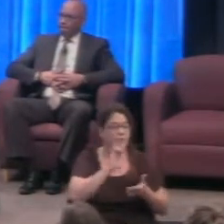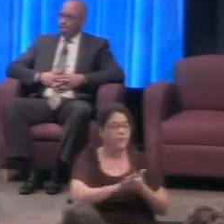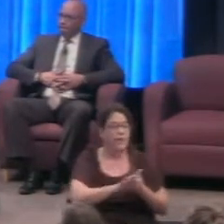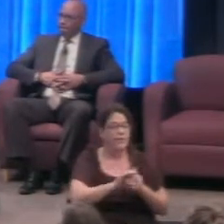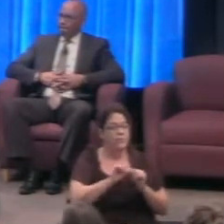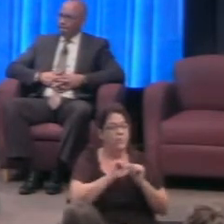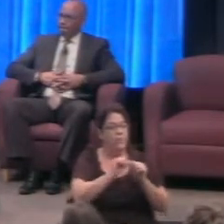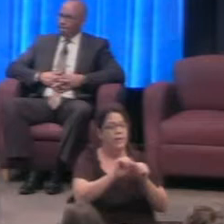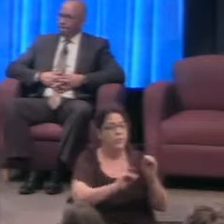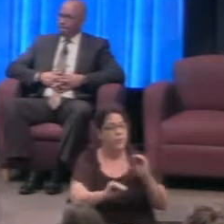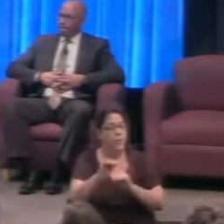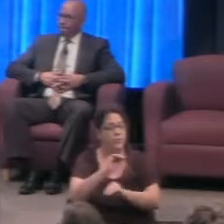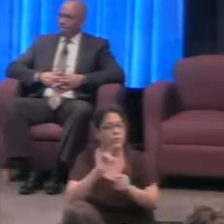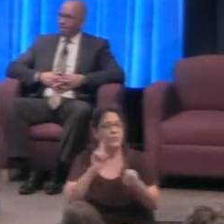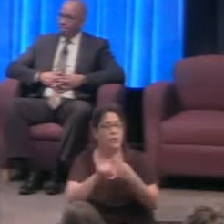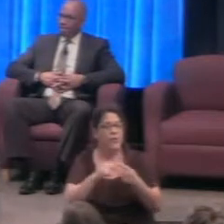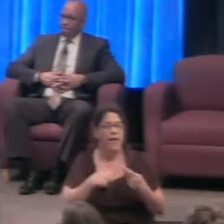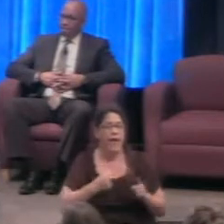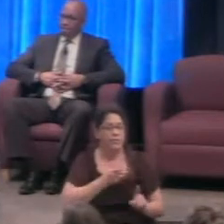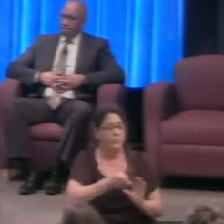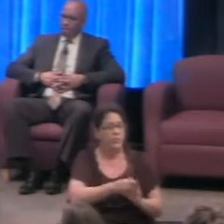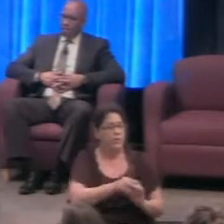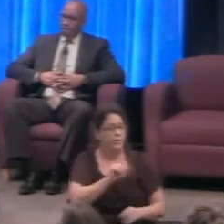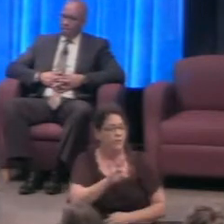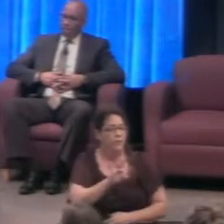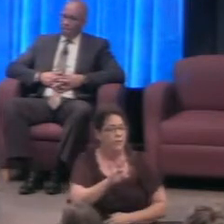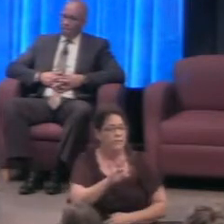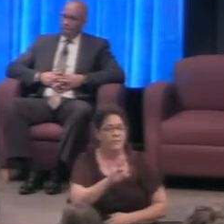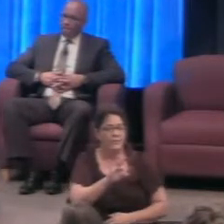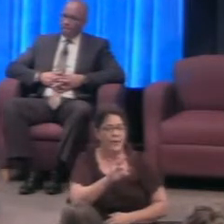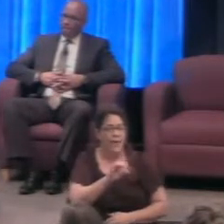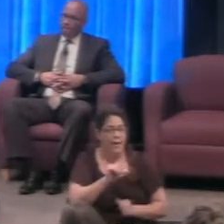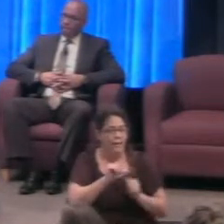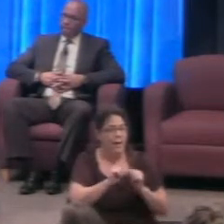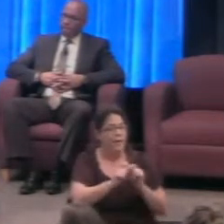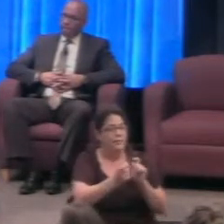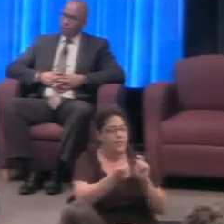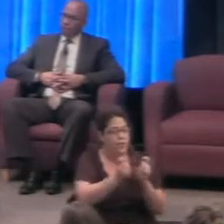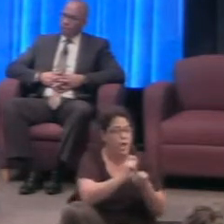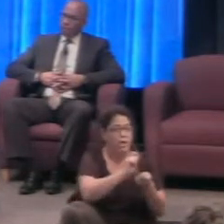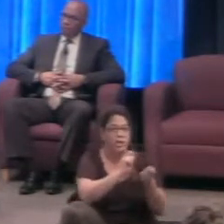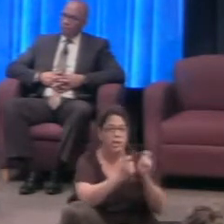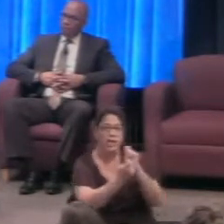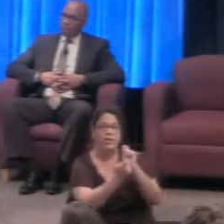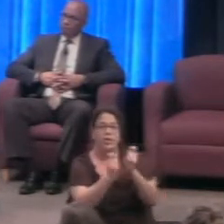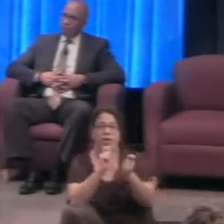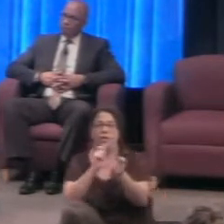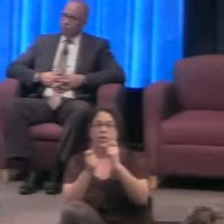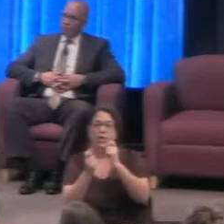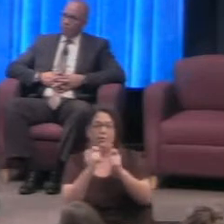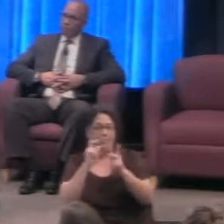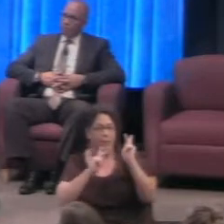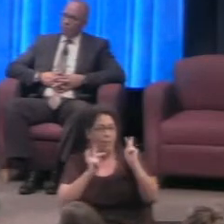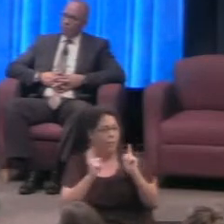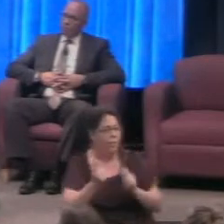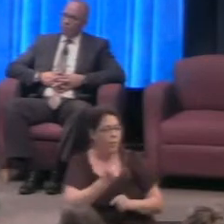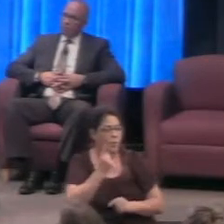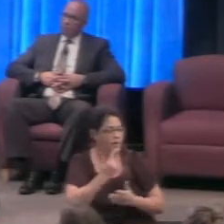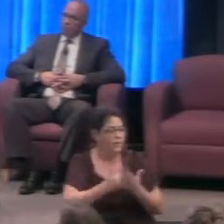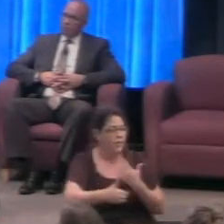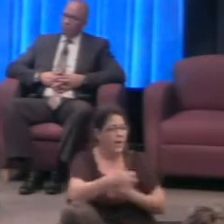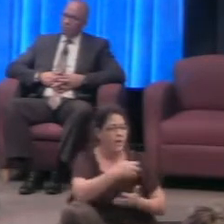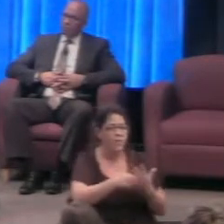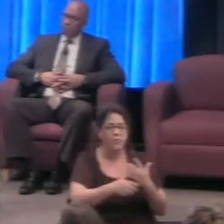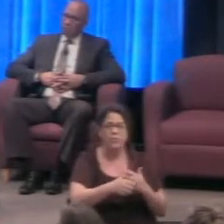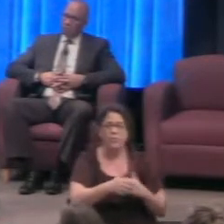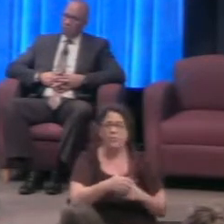perpetual motion until I joined the Air Force, and we constantly reorganize and move people around. And yet, what